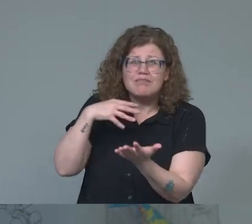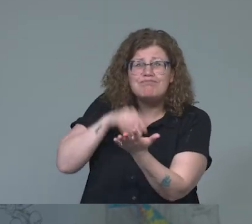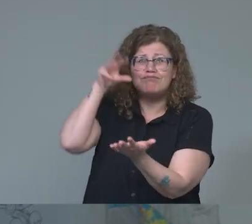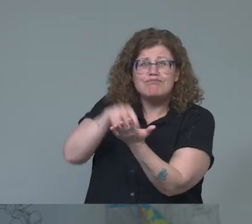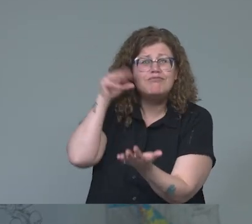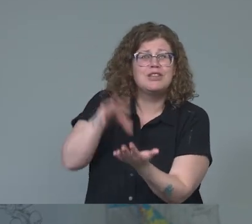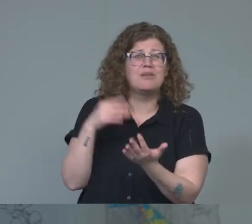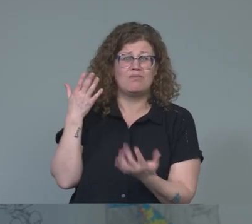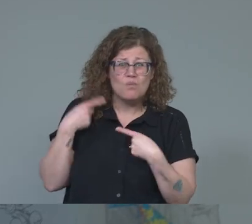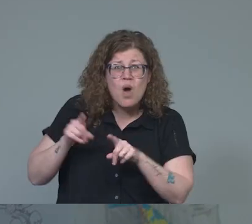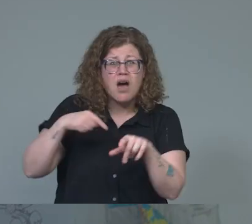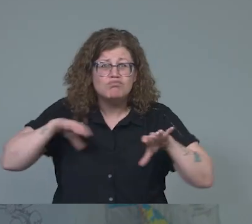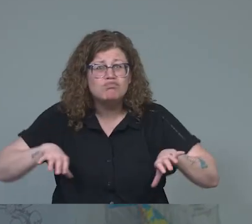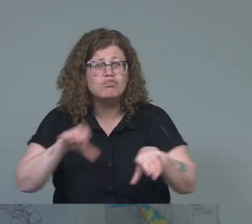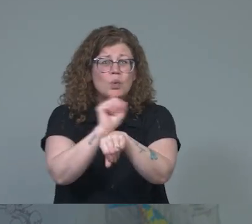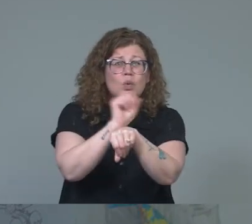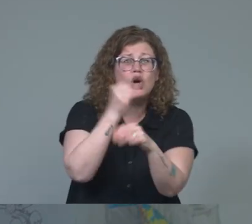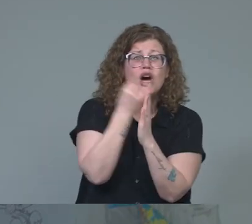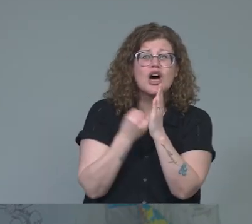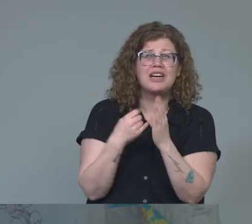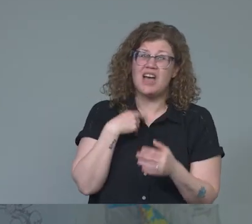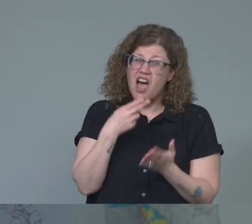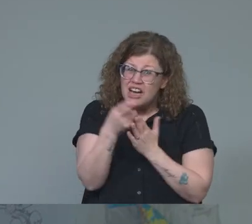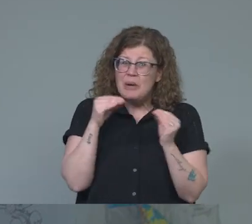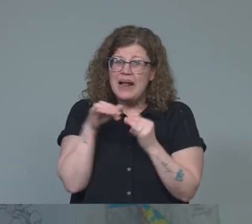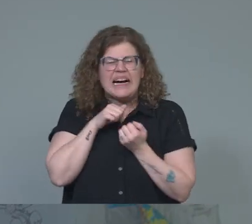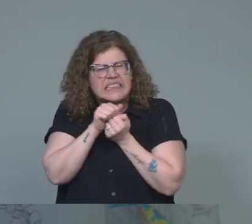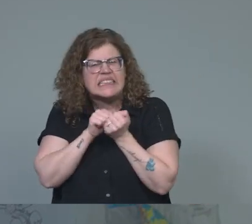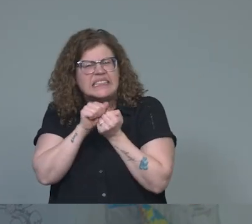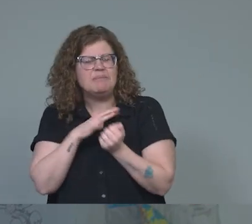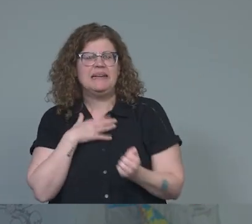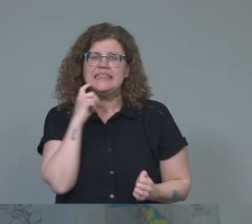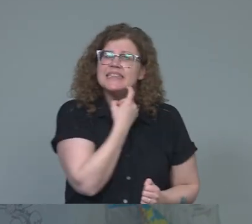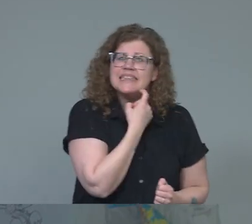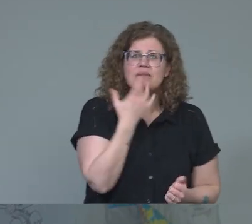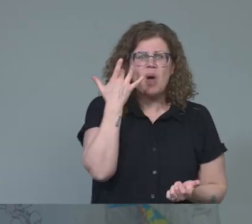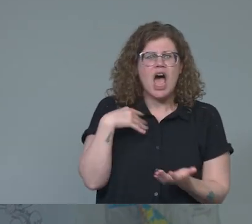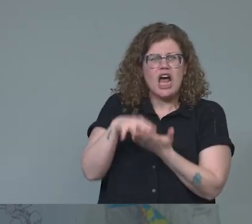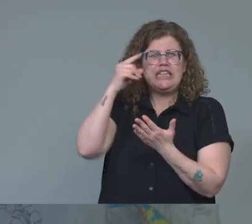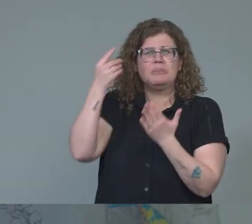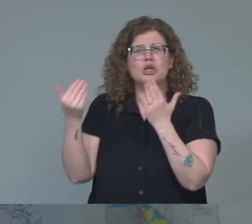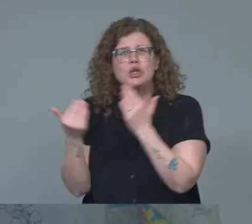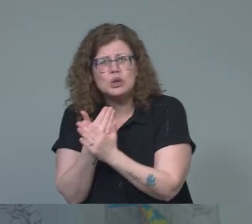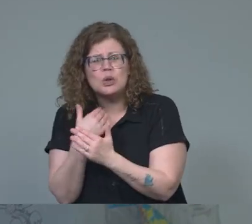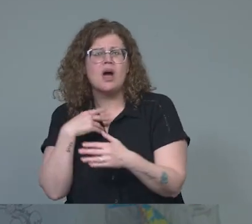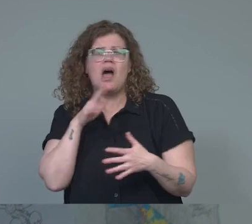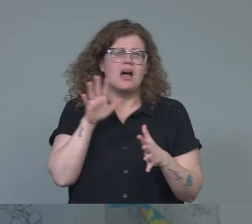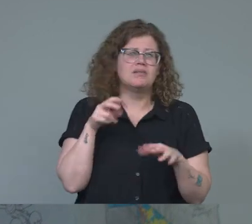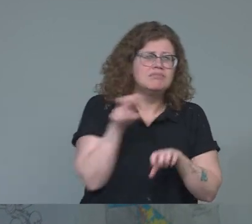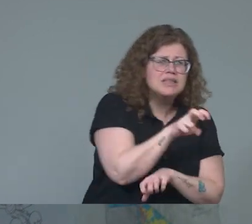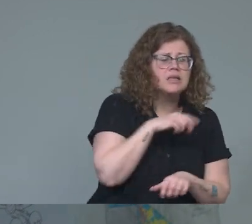Um, and I think one of the main things I realized was that there